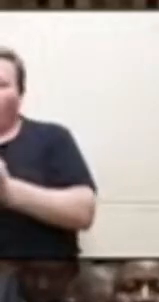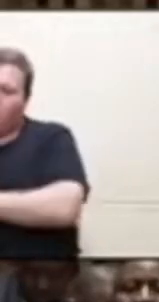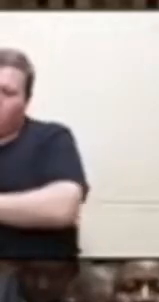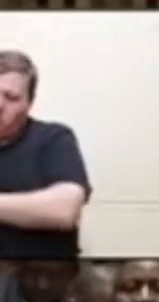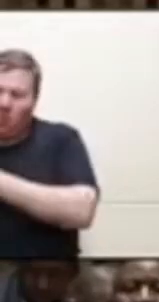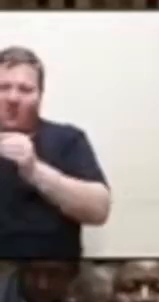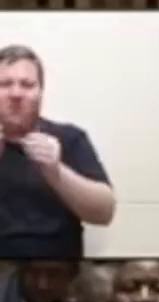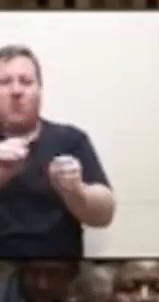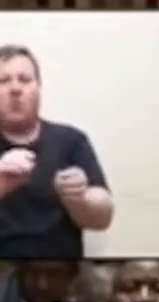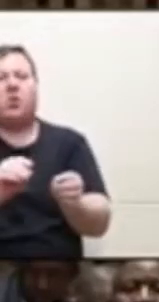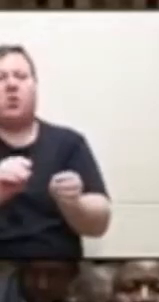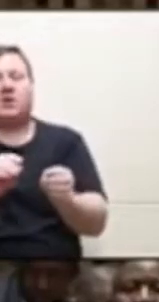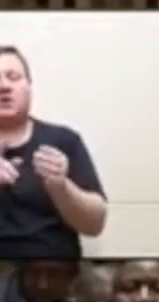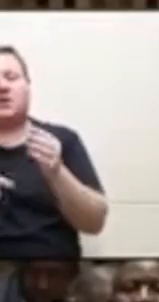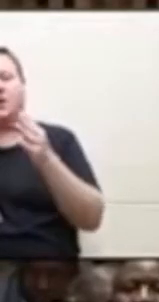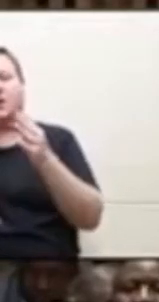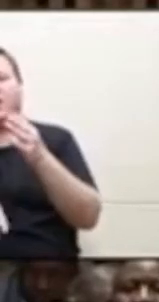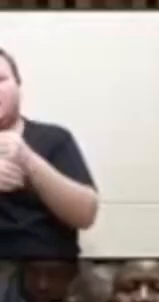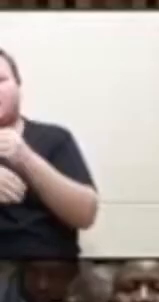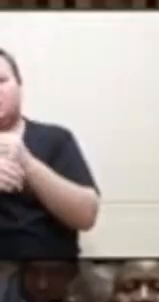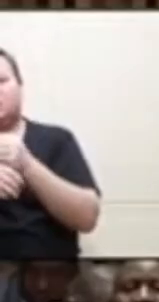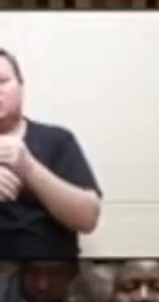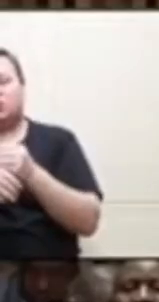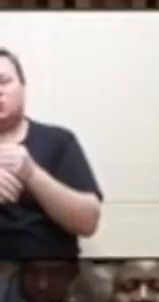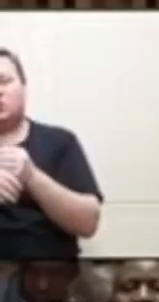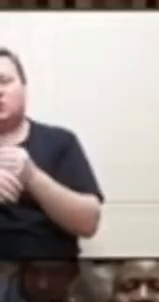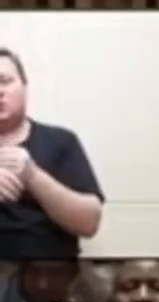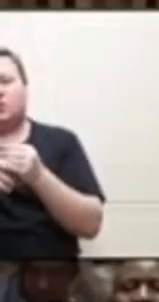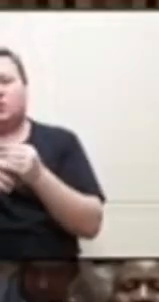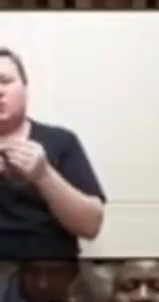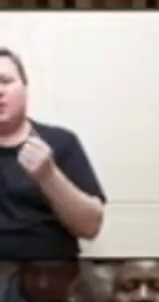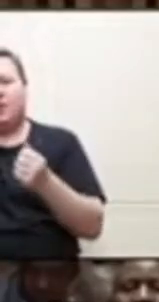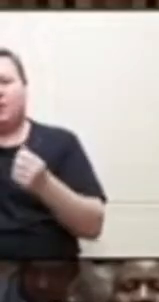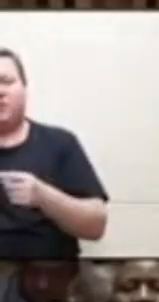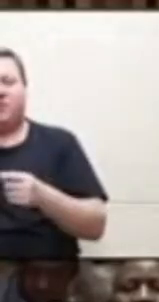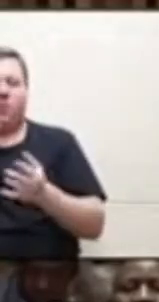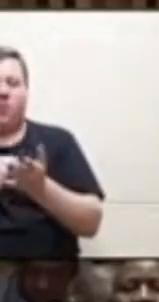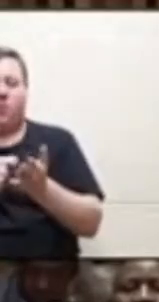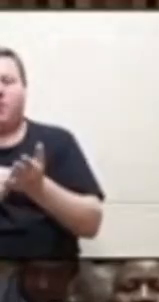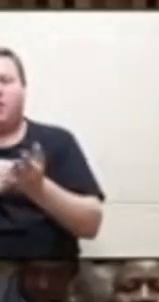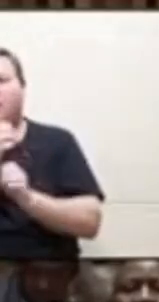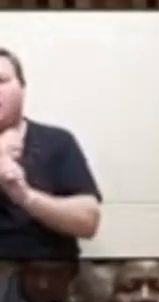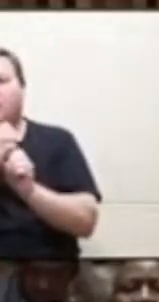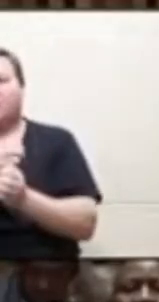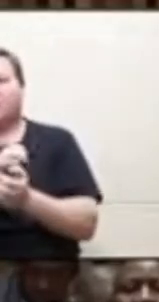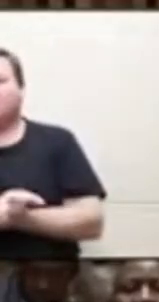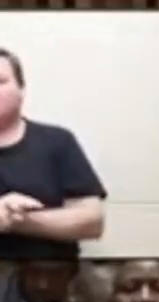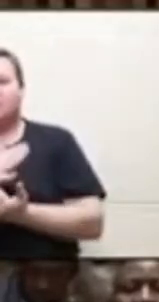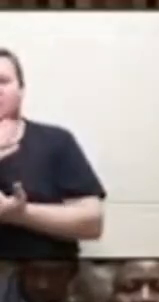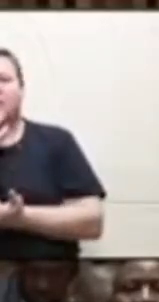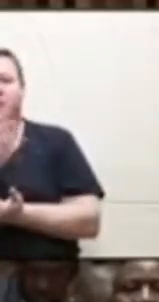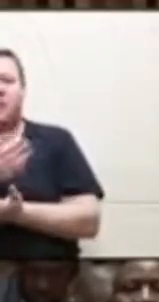expenditure that was supposed to be incurred in the following year. Thank you.